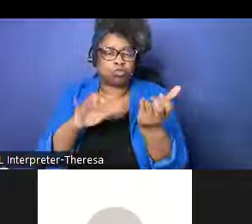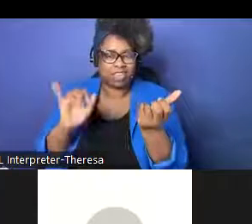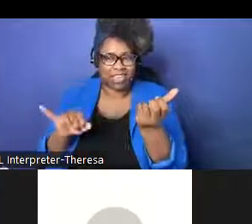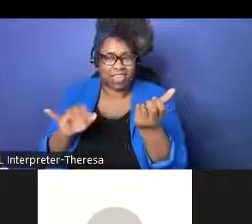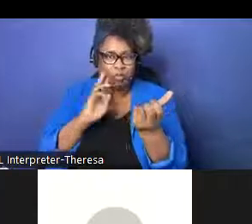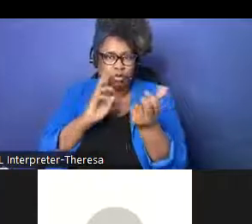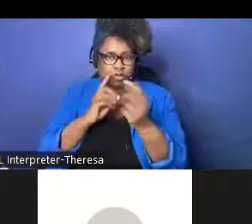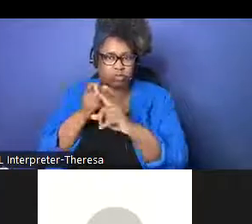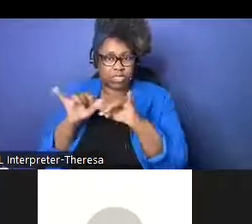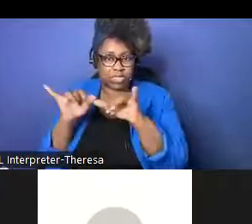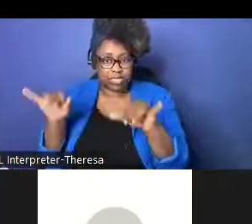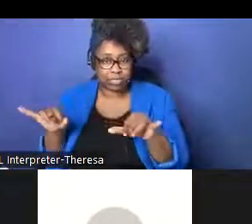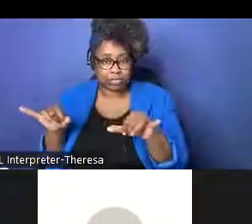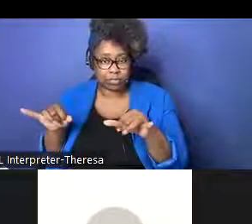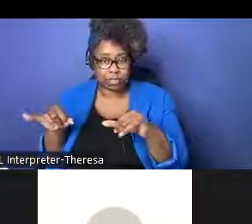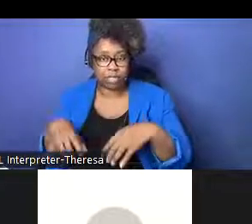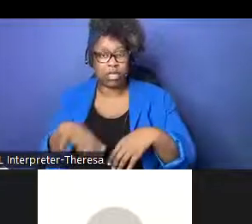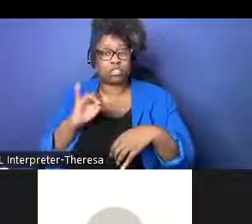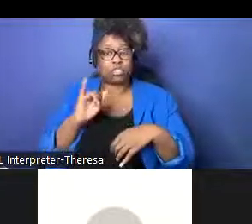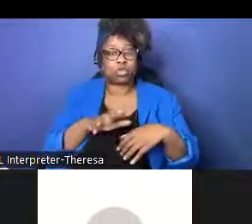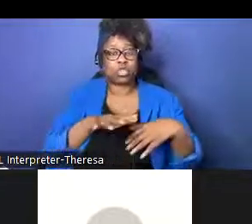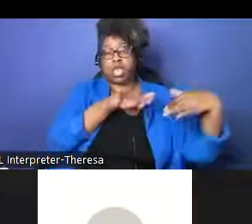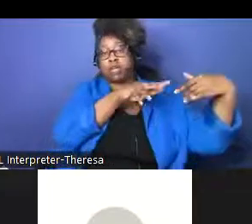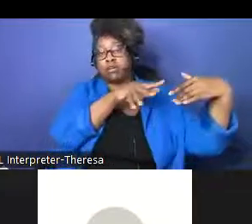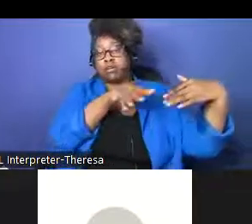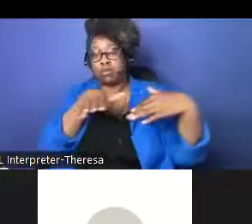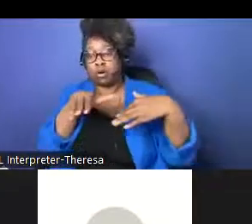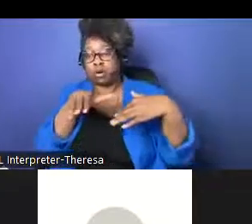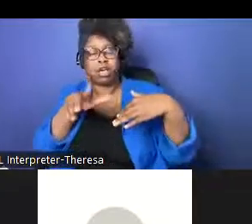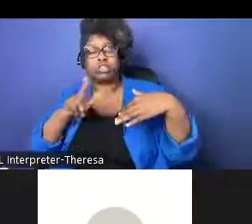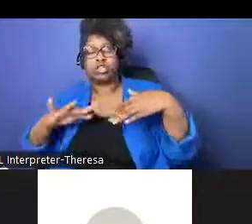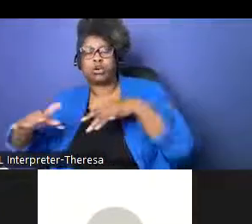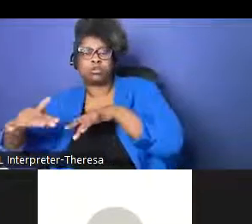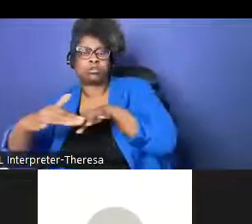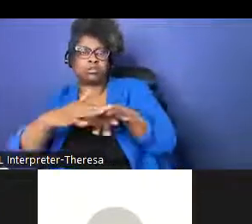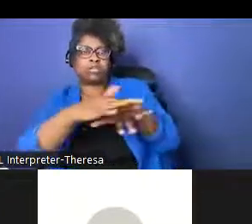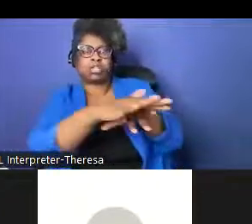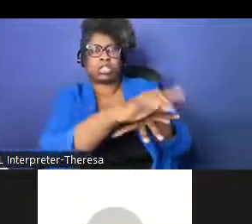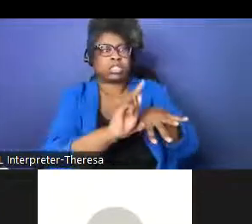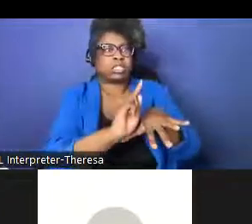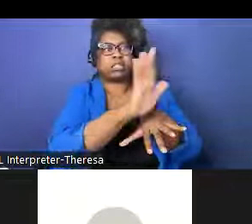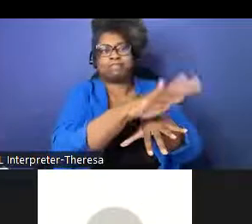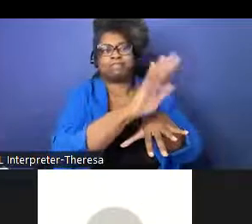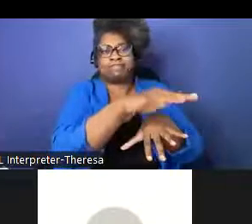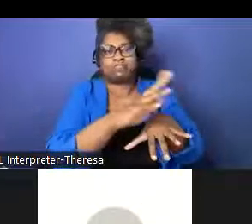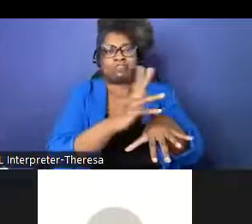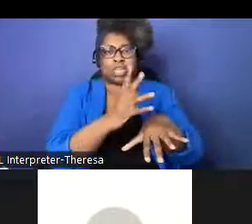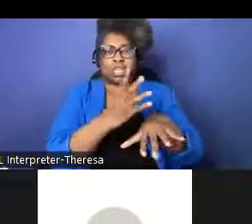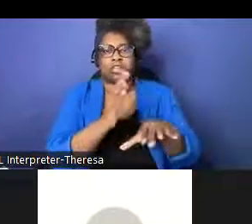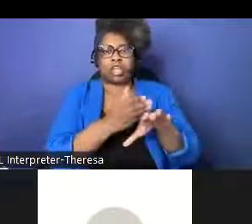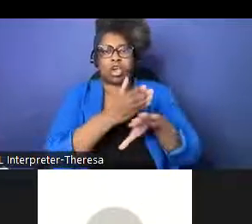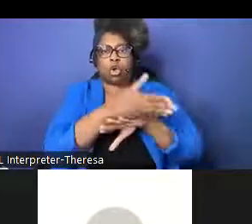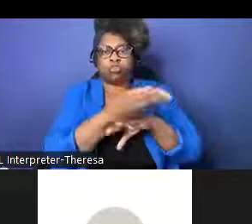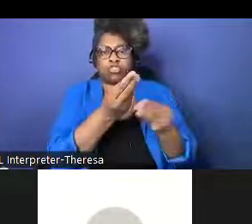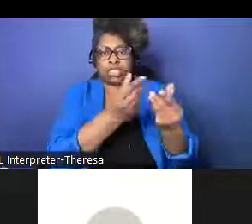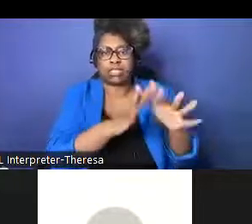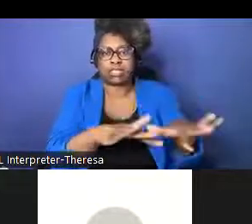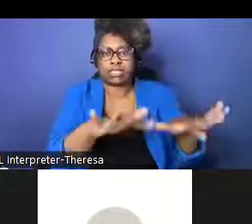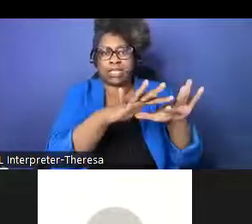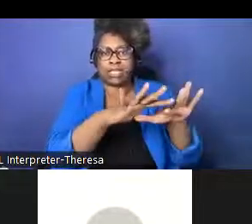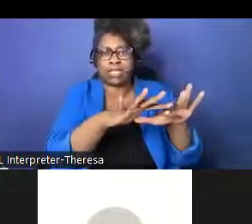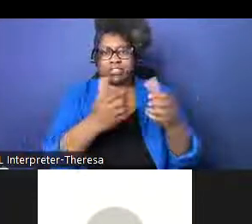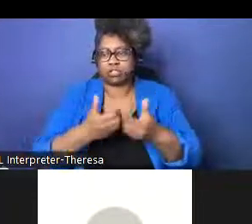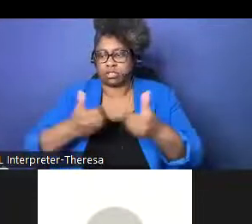directing the direct lake runoff to the peripheral ditch and overland flows. Again, getting it out of the combined